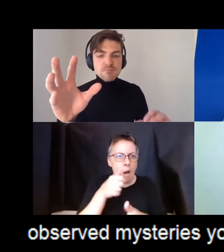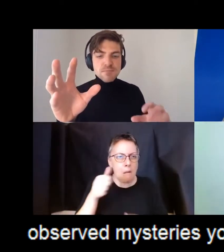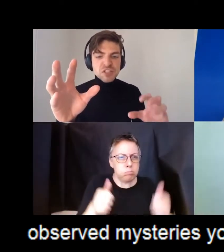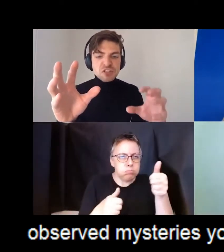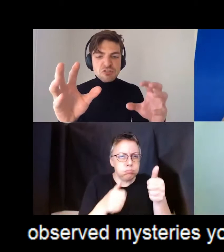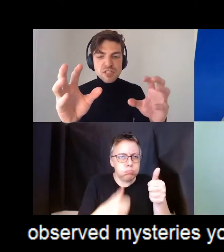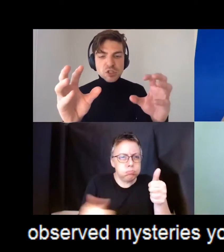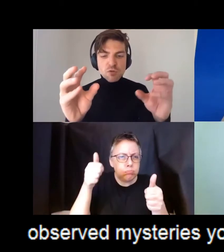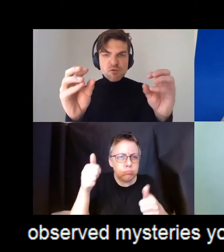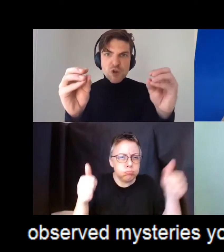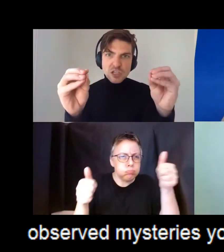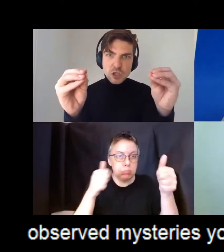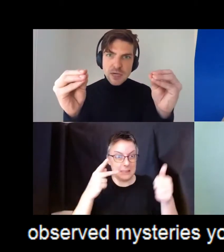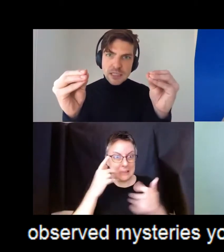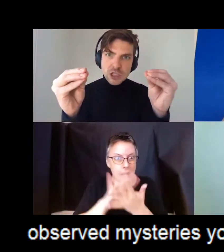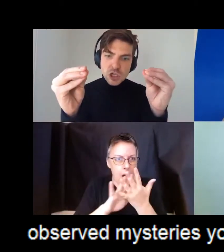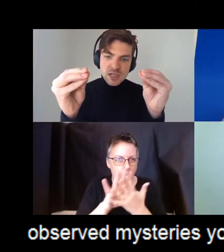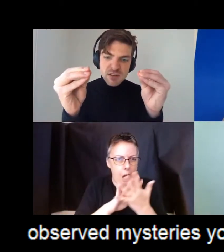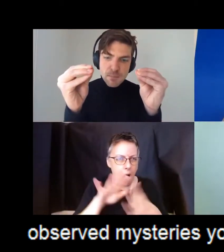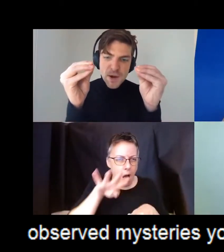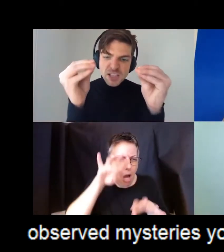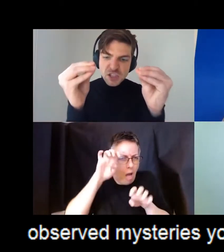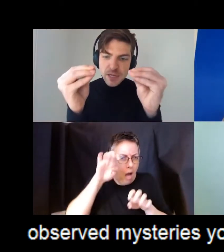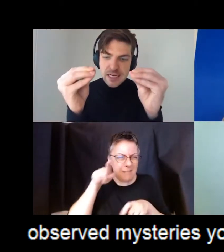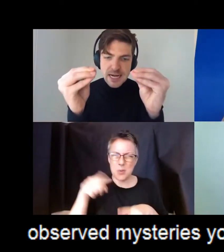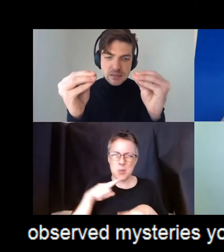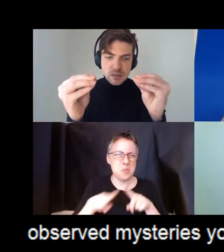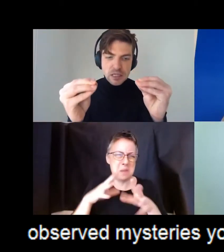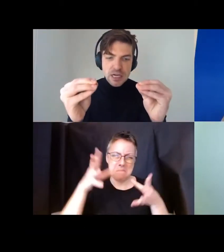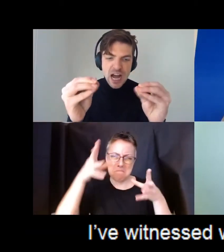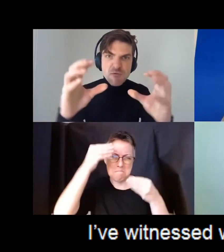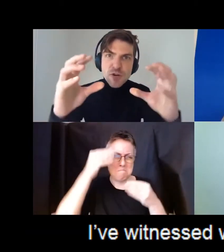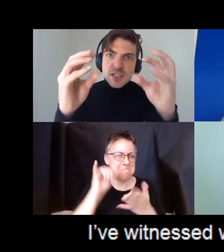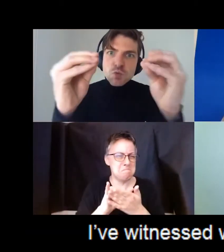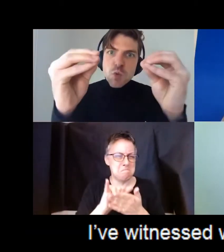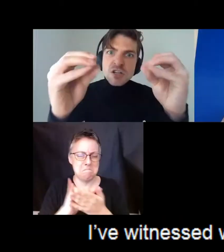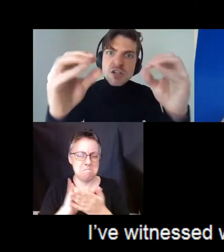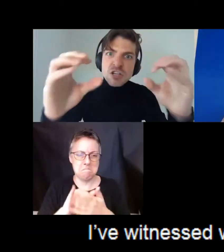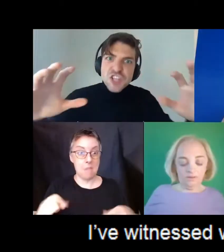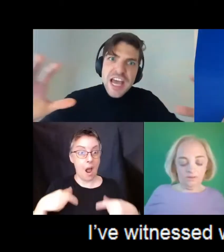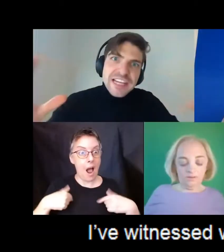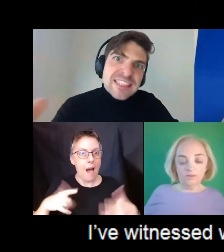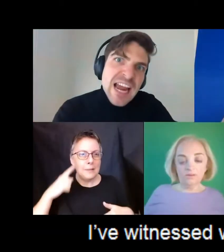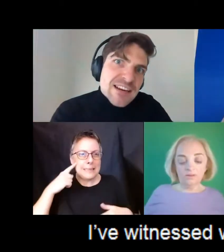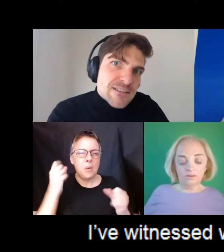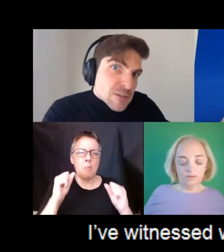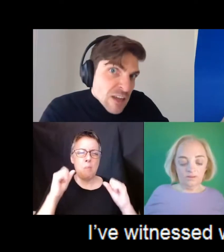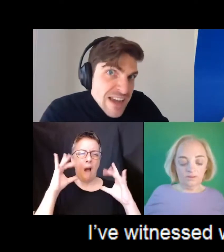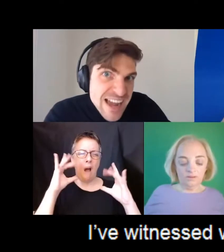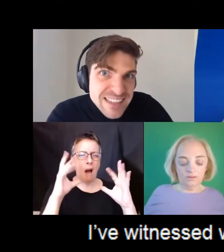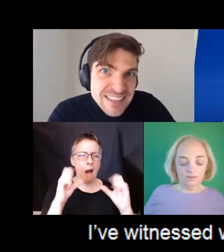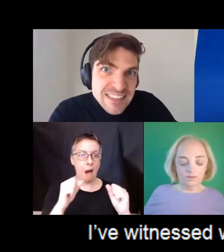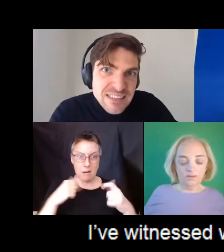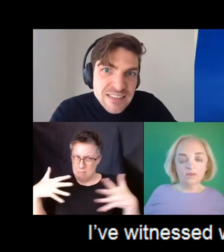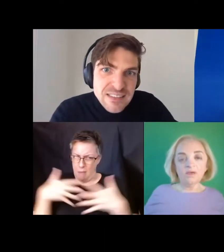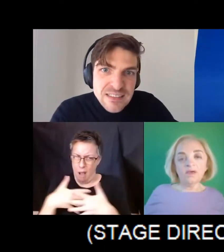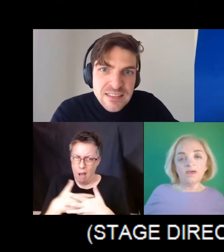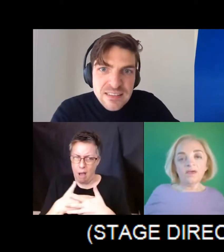observed mysteries your fragile mind couldn't even possibly handle. I've witnessed wonders and terrors